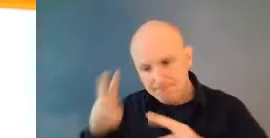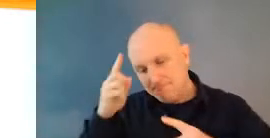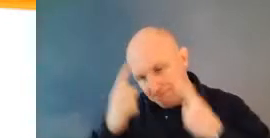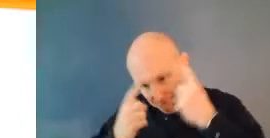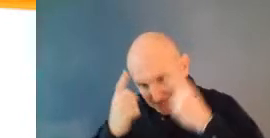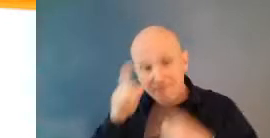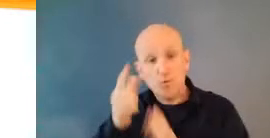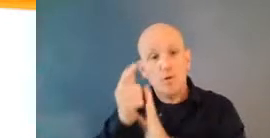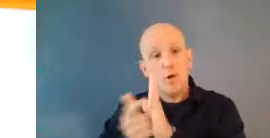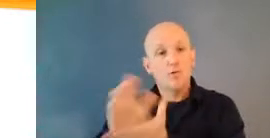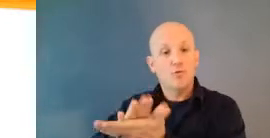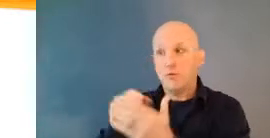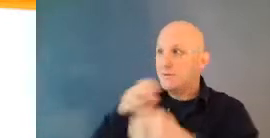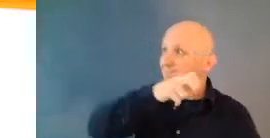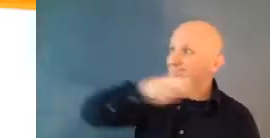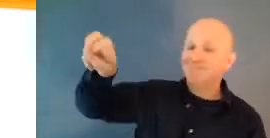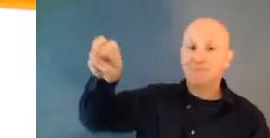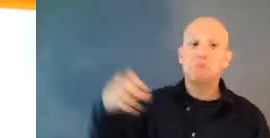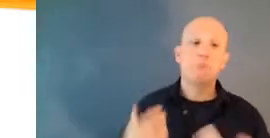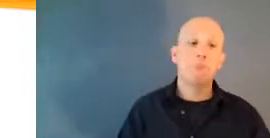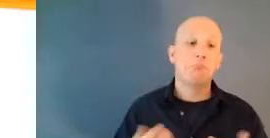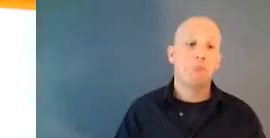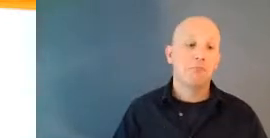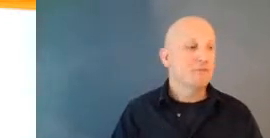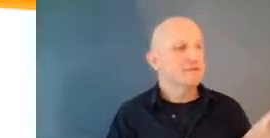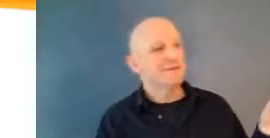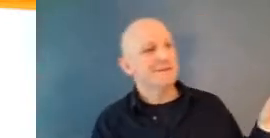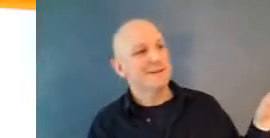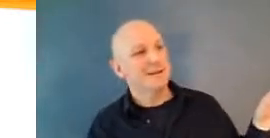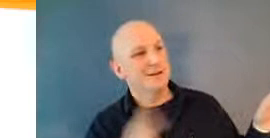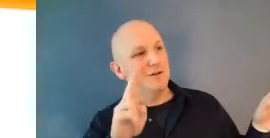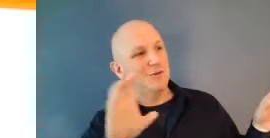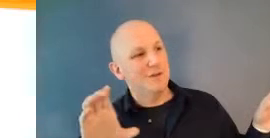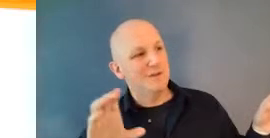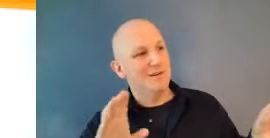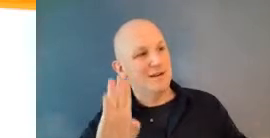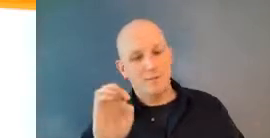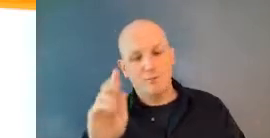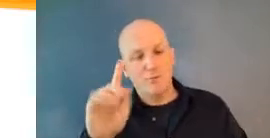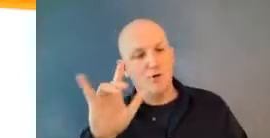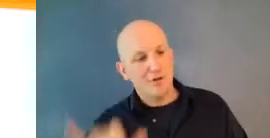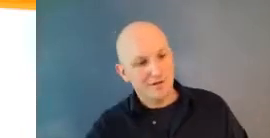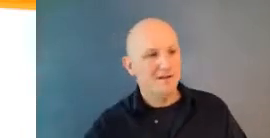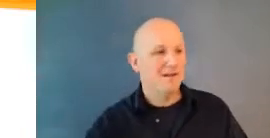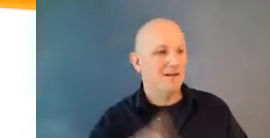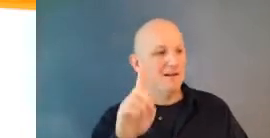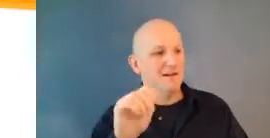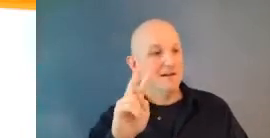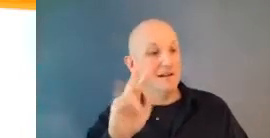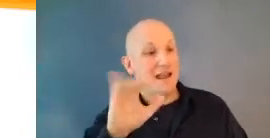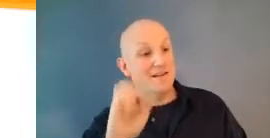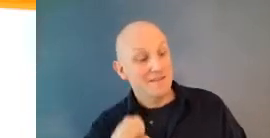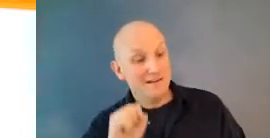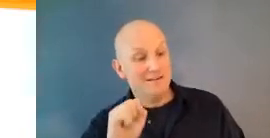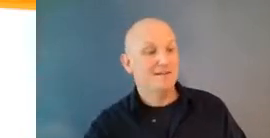here is that we have, UC Berkeley, UC Davis, Santa Clara. We also